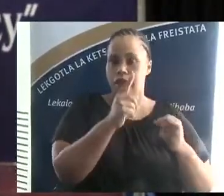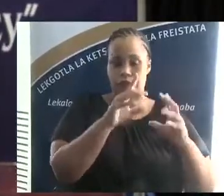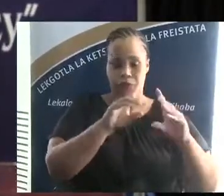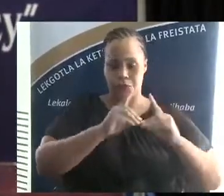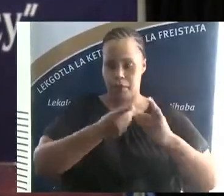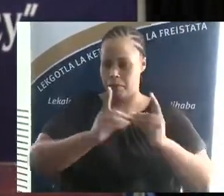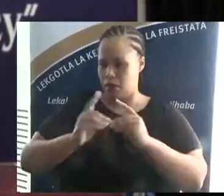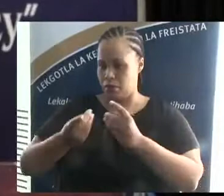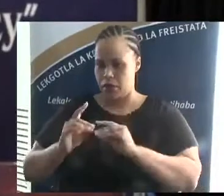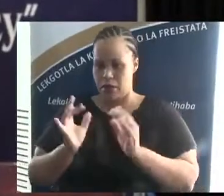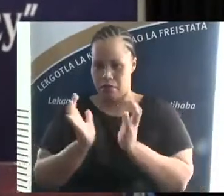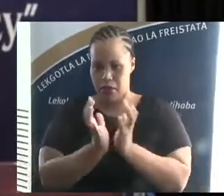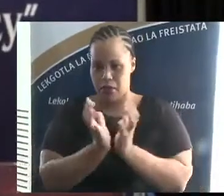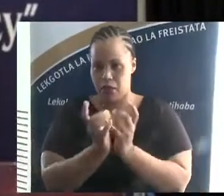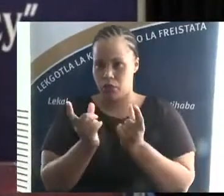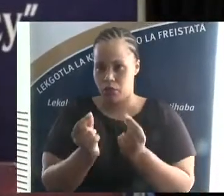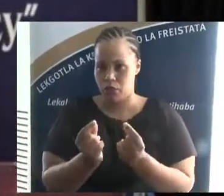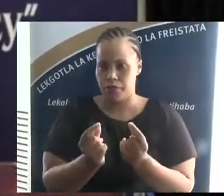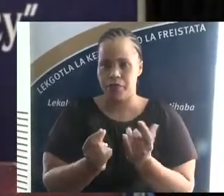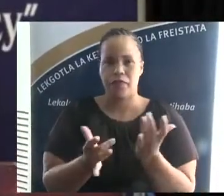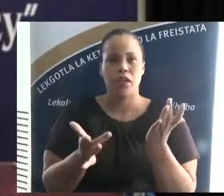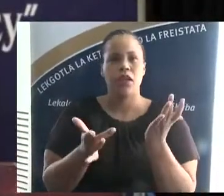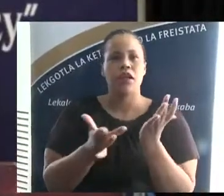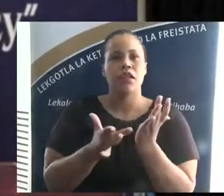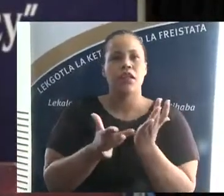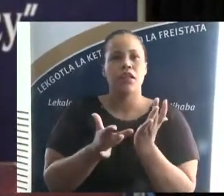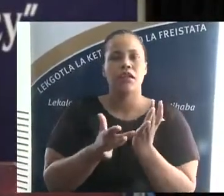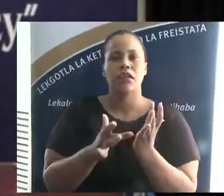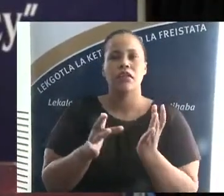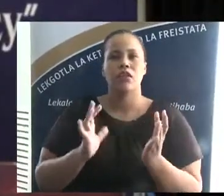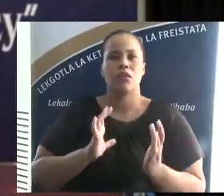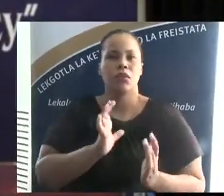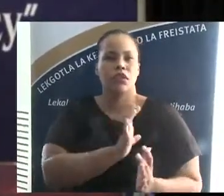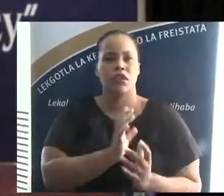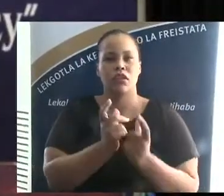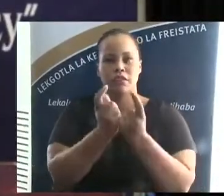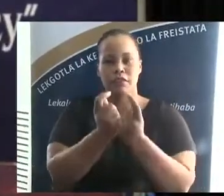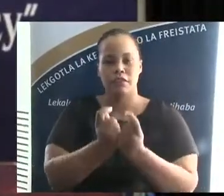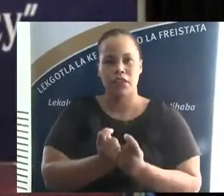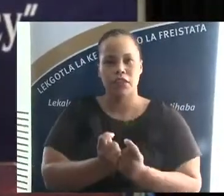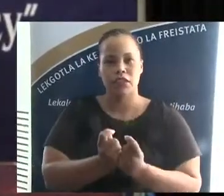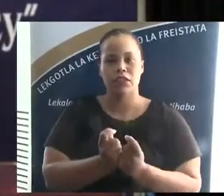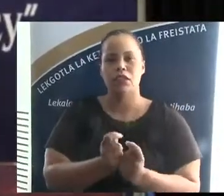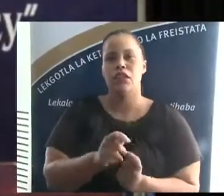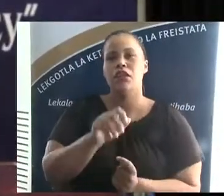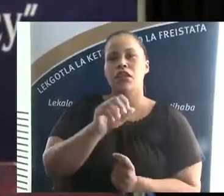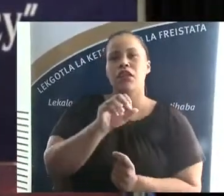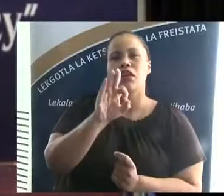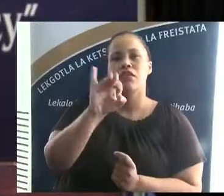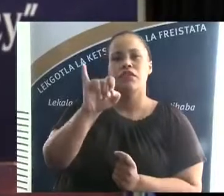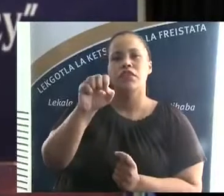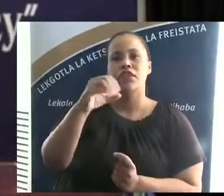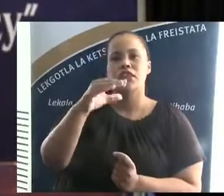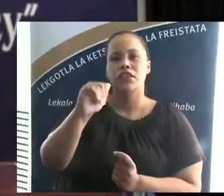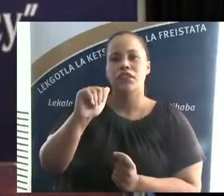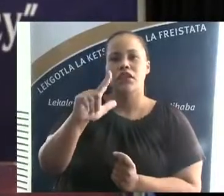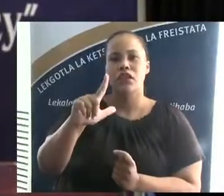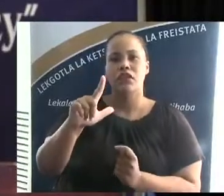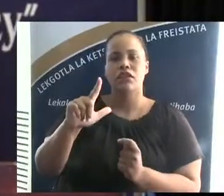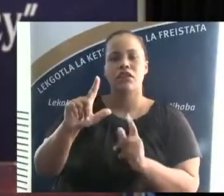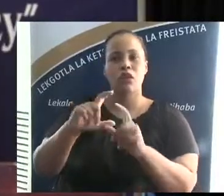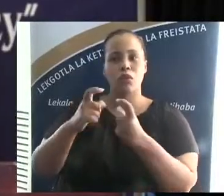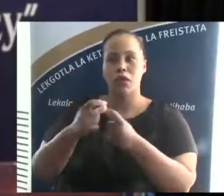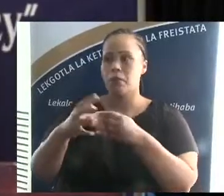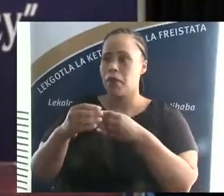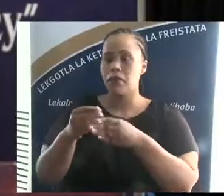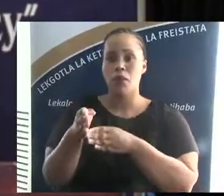consultation. The Technical Committee on Finance, called TCF. The Fiscal and Finance Committee, which representatives are here